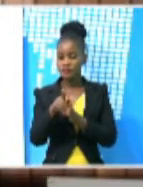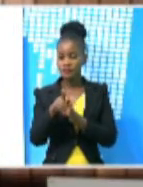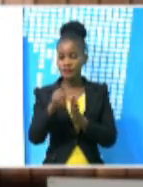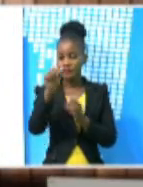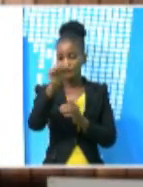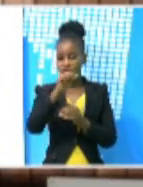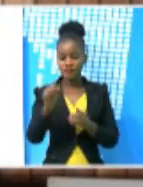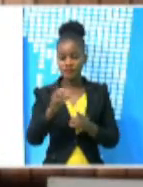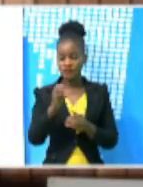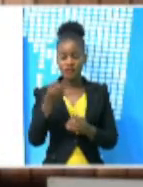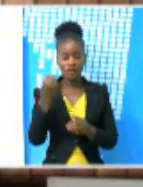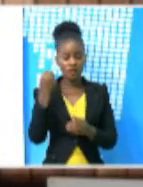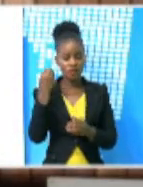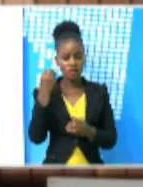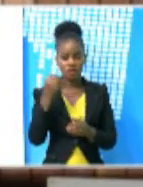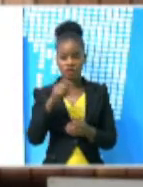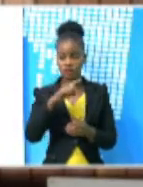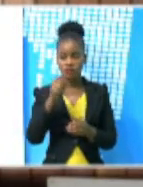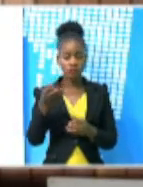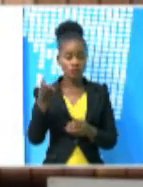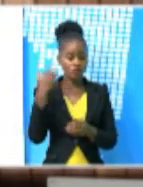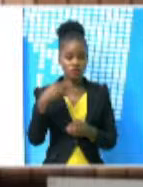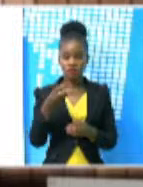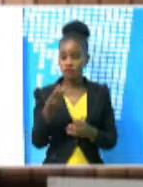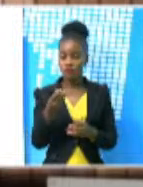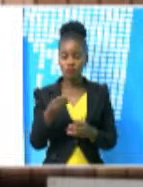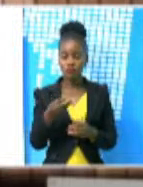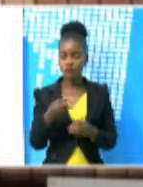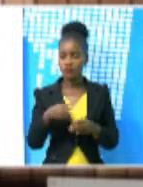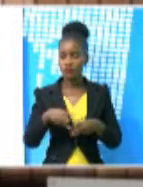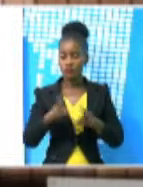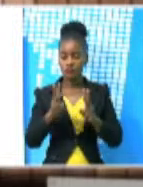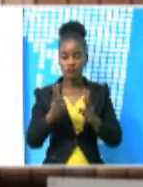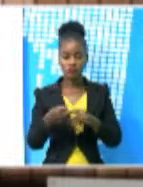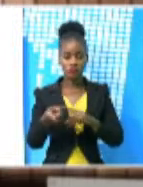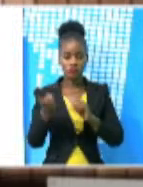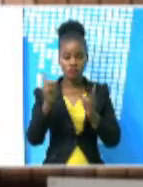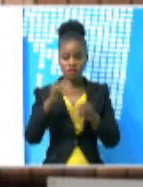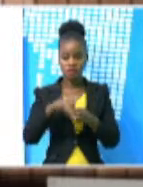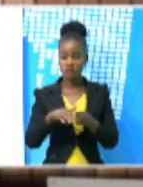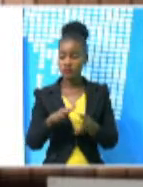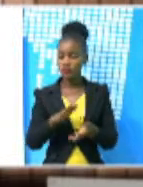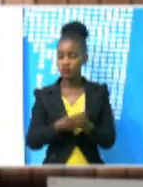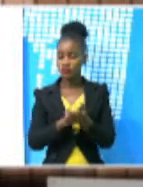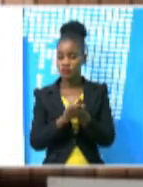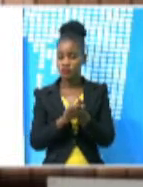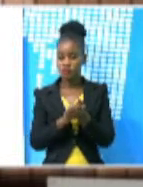So the passing of money for roads comes in handy,